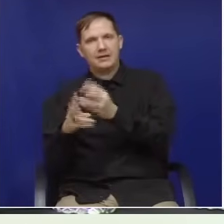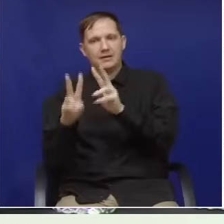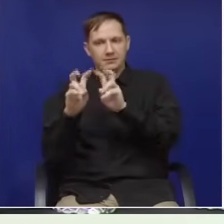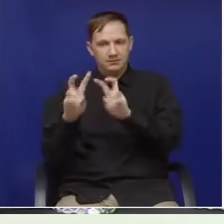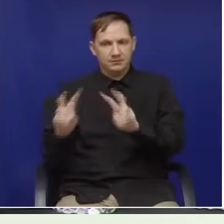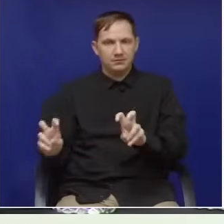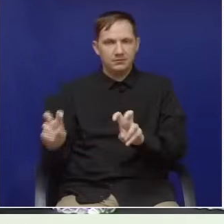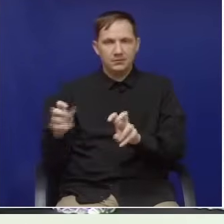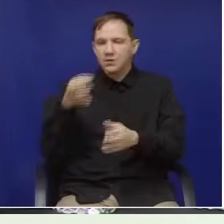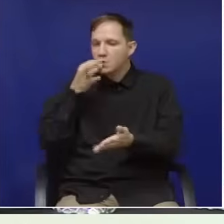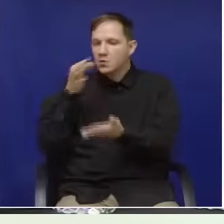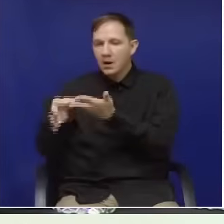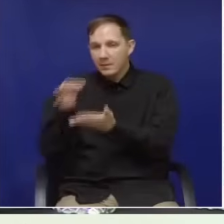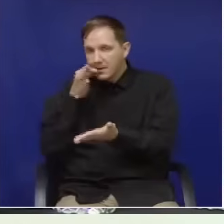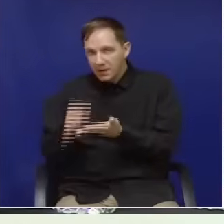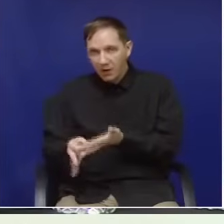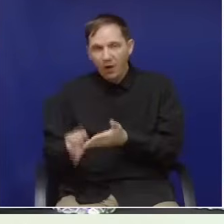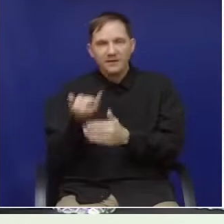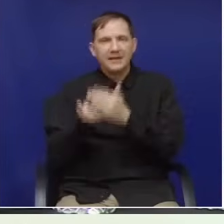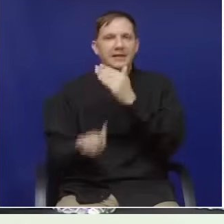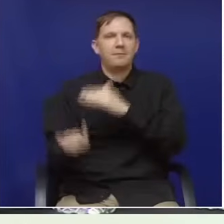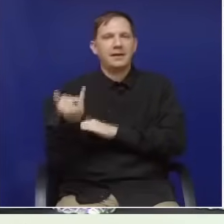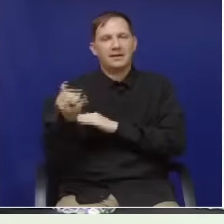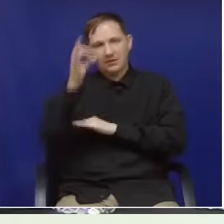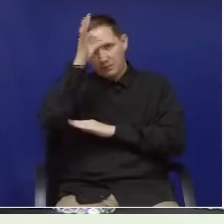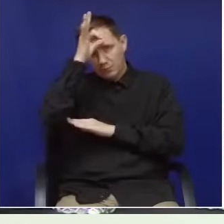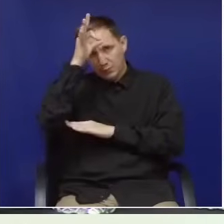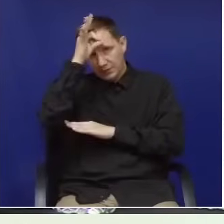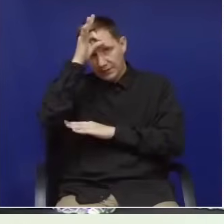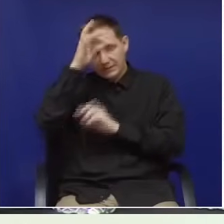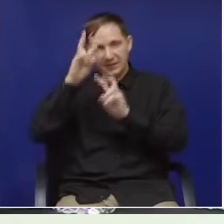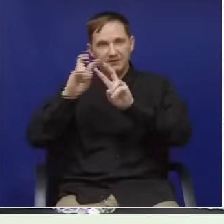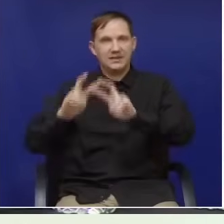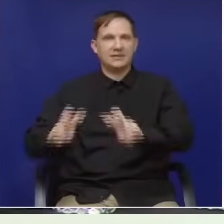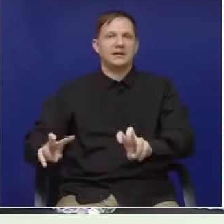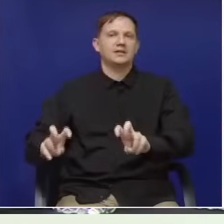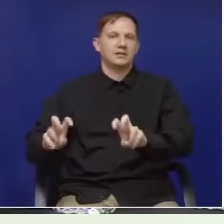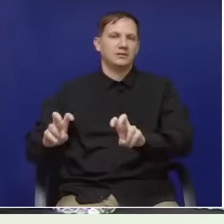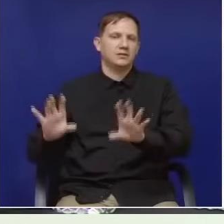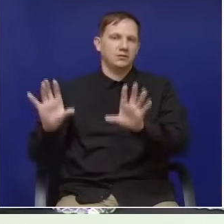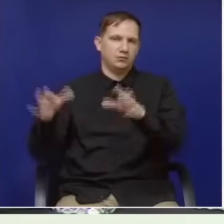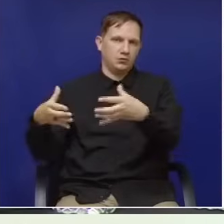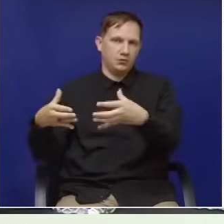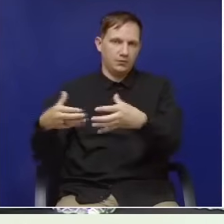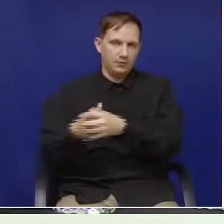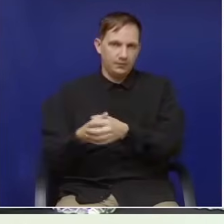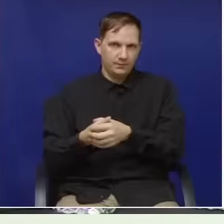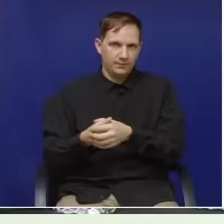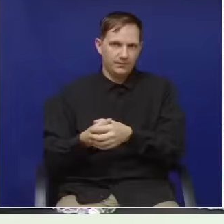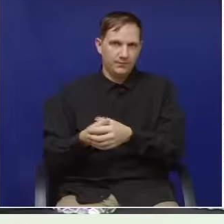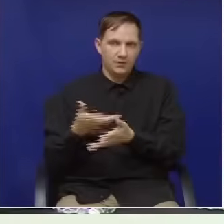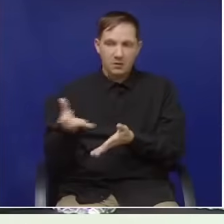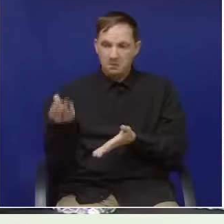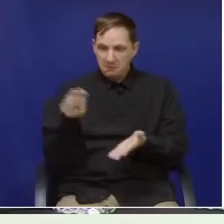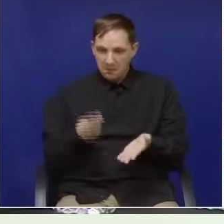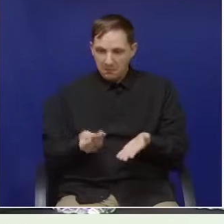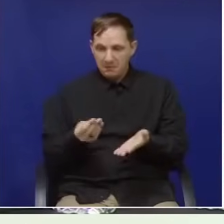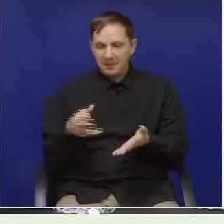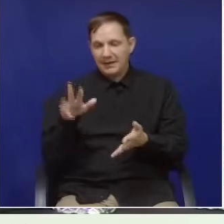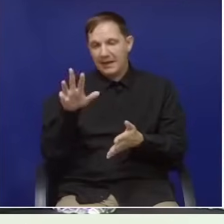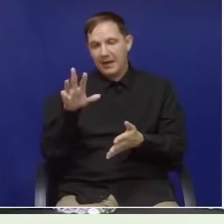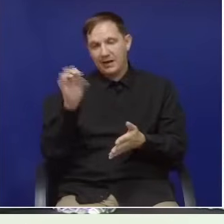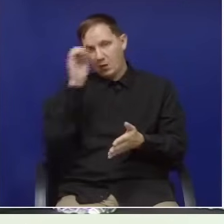and recommendations of the Independent Police Investigative Directorate, received on 9